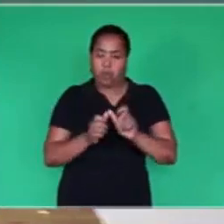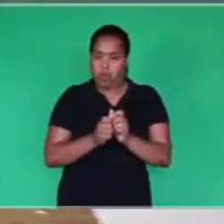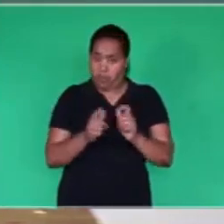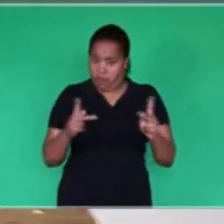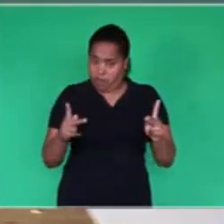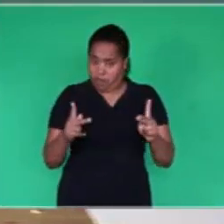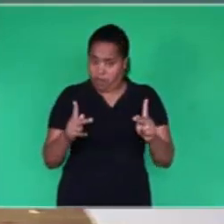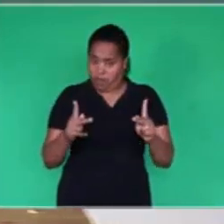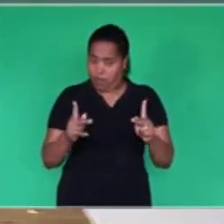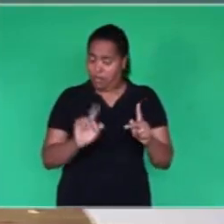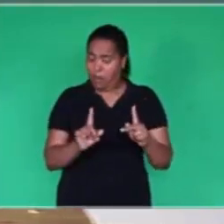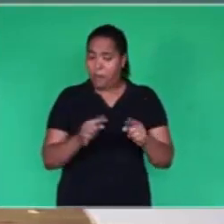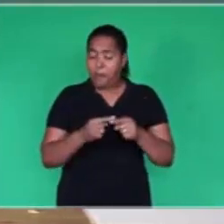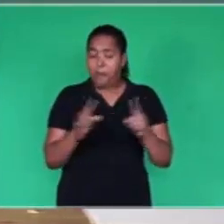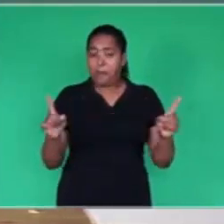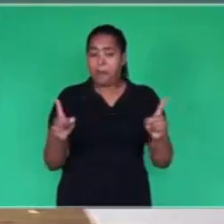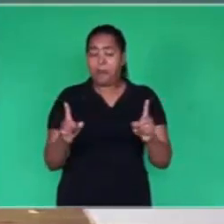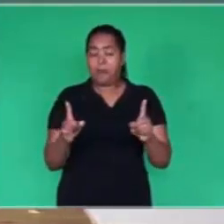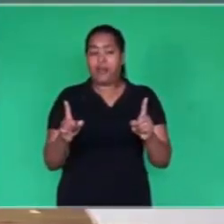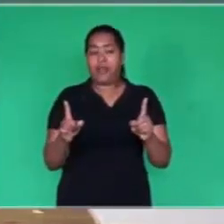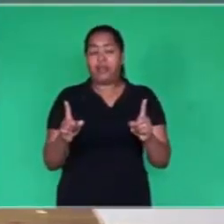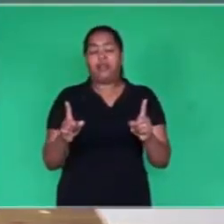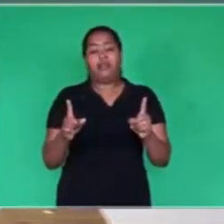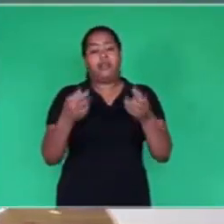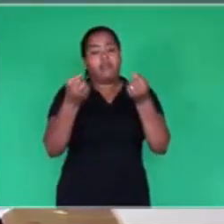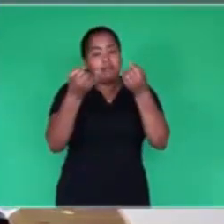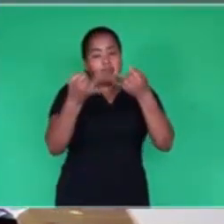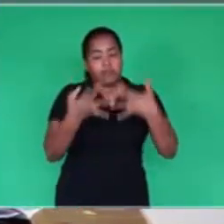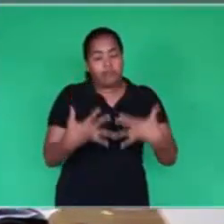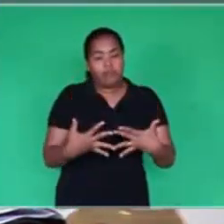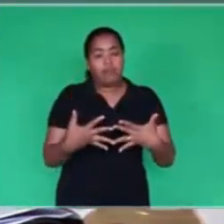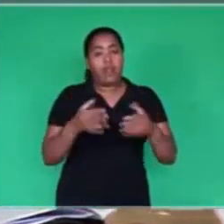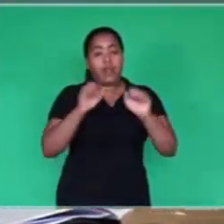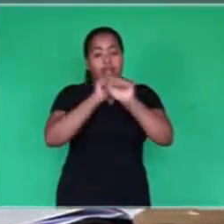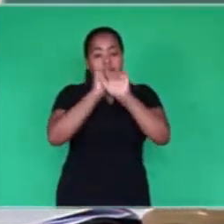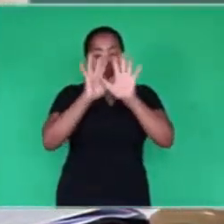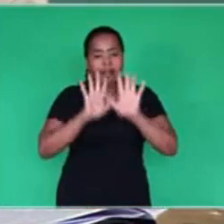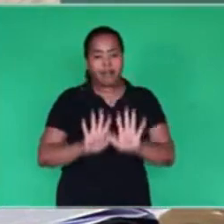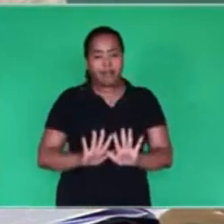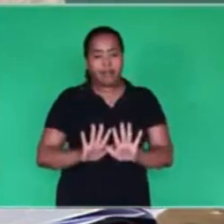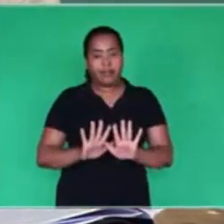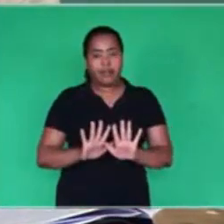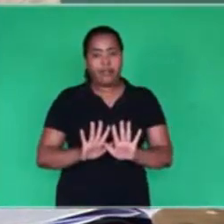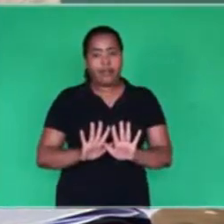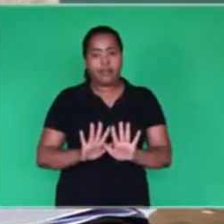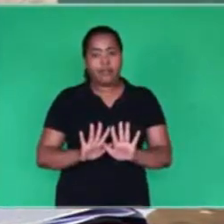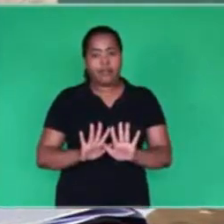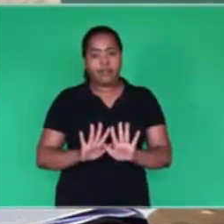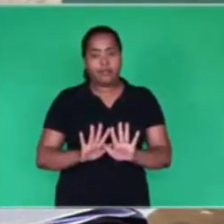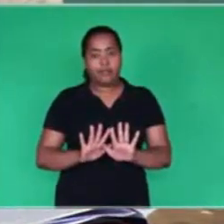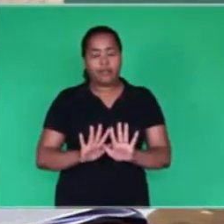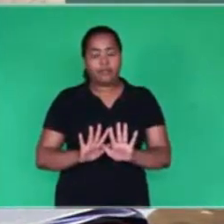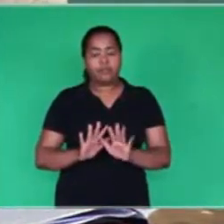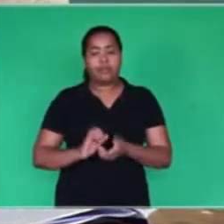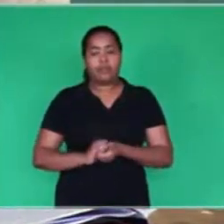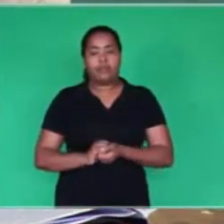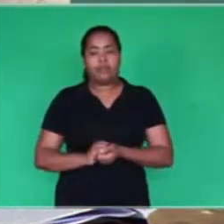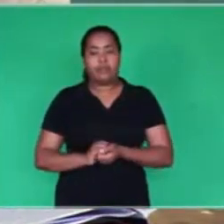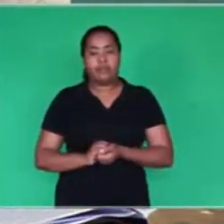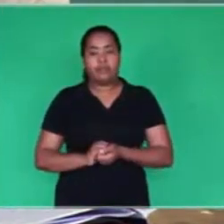the continuation of the plague in the book of Zechariah. The book of Zechariah in chapter 14, verse